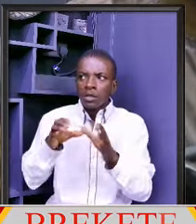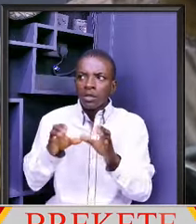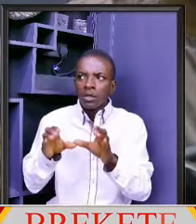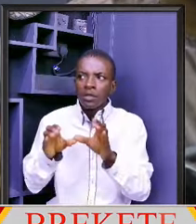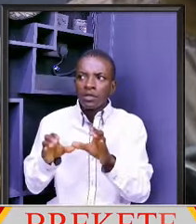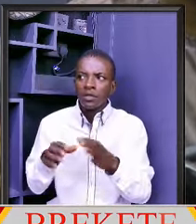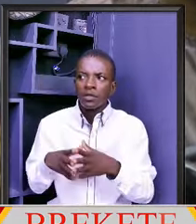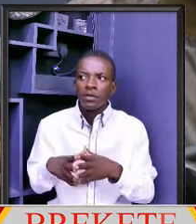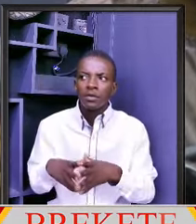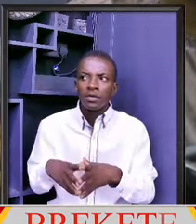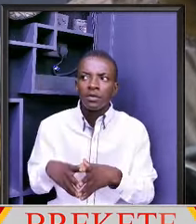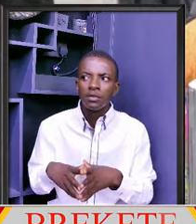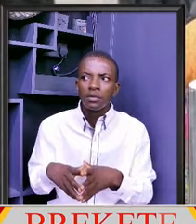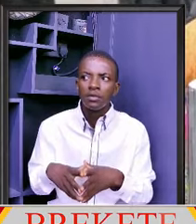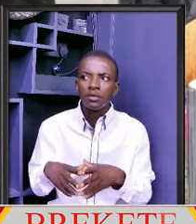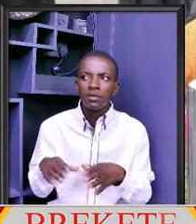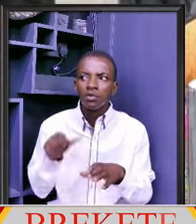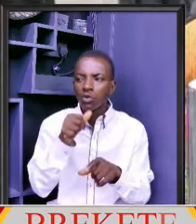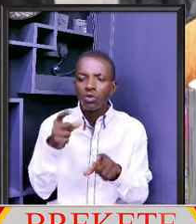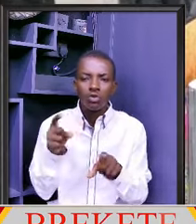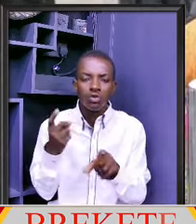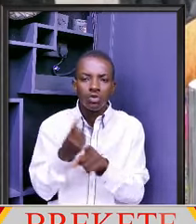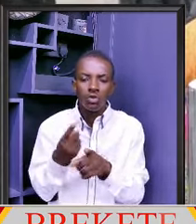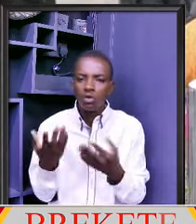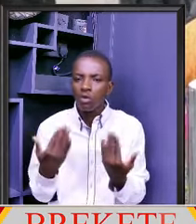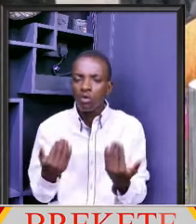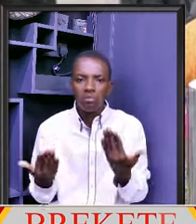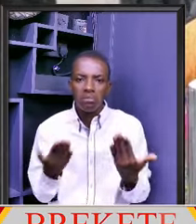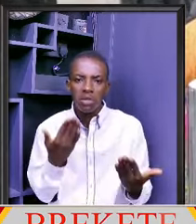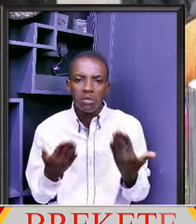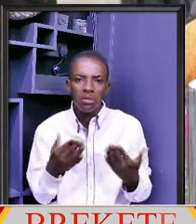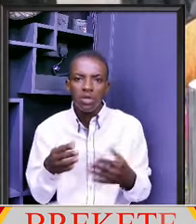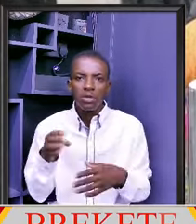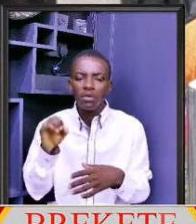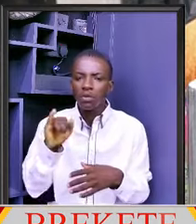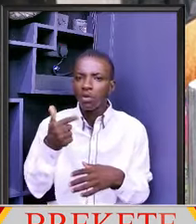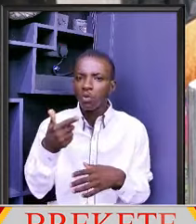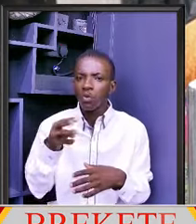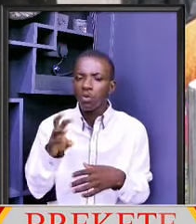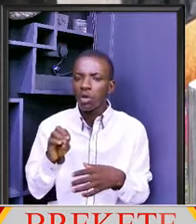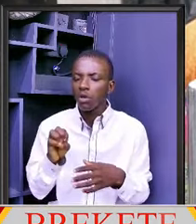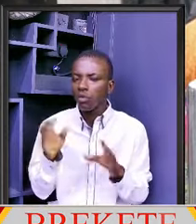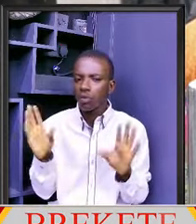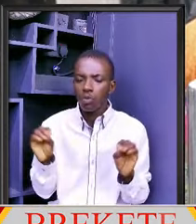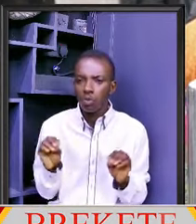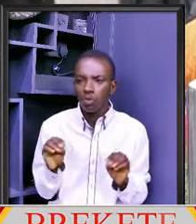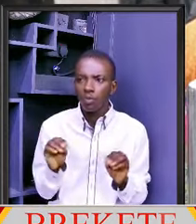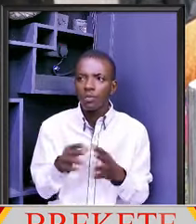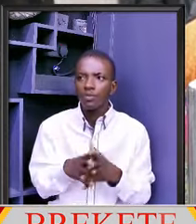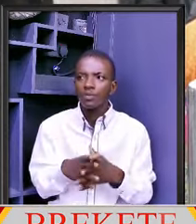Mm. So I did not just come maybe Igwe online.